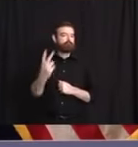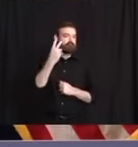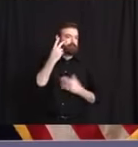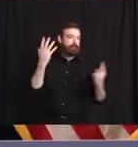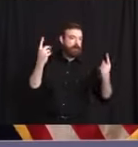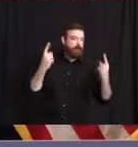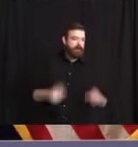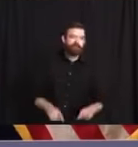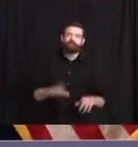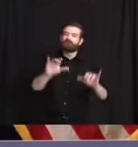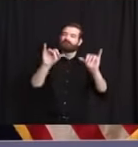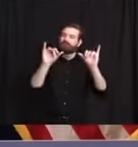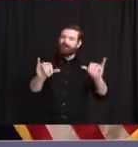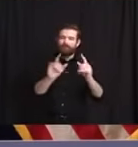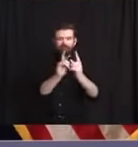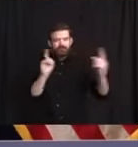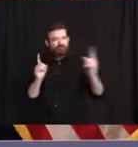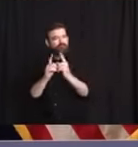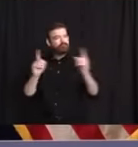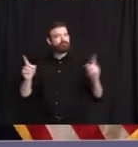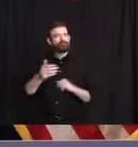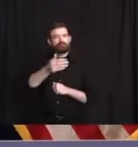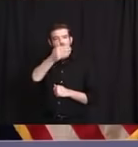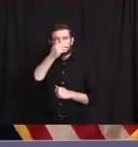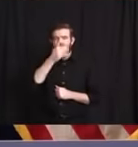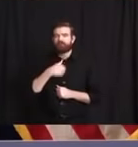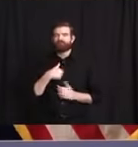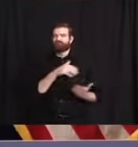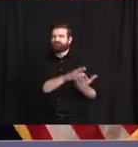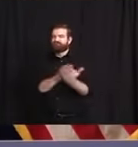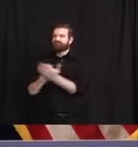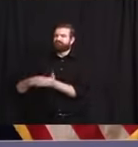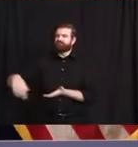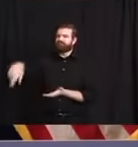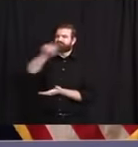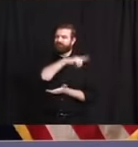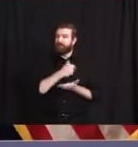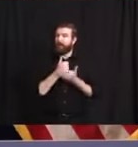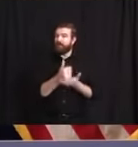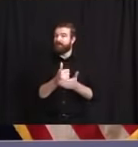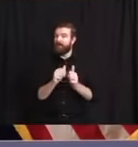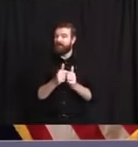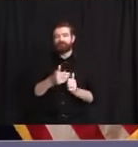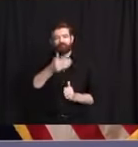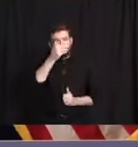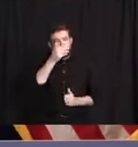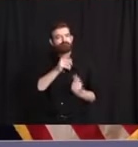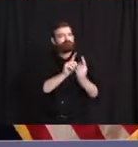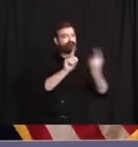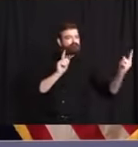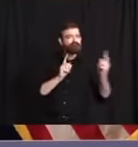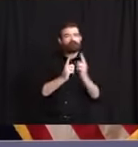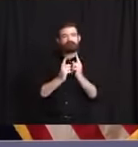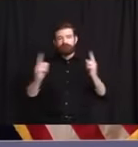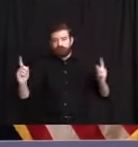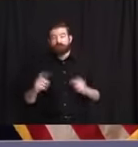really impressive to everybody. We'll start over here with Dustin. Before we jump in, we're together tomorrow. We're back to 1 o'clock, Mahan, right? So we're